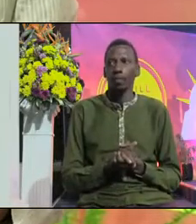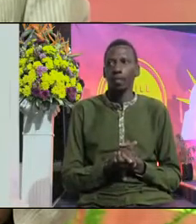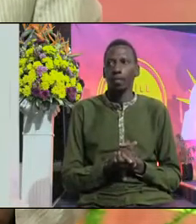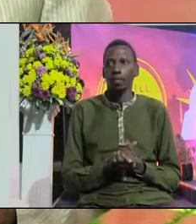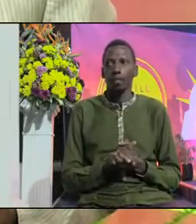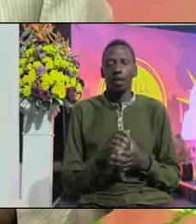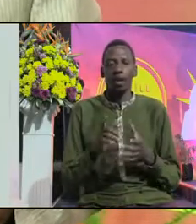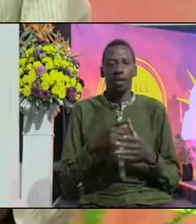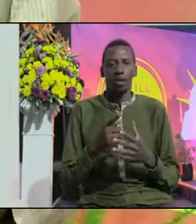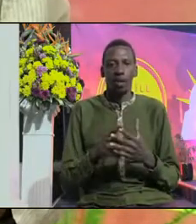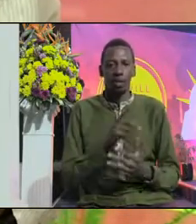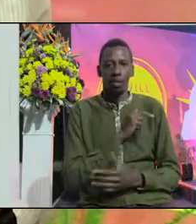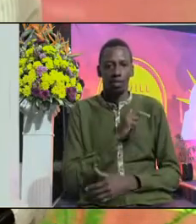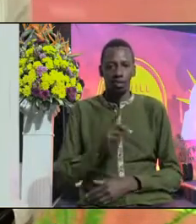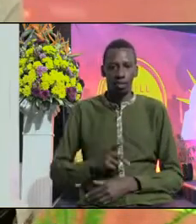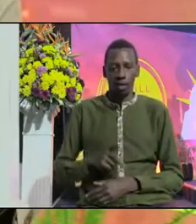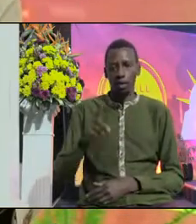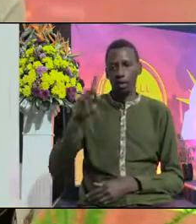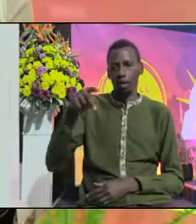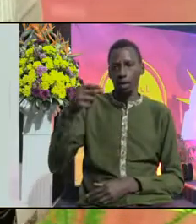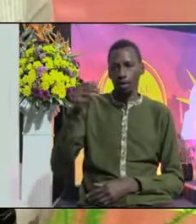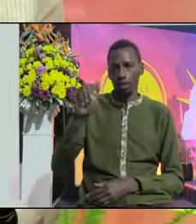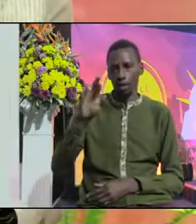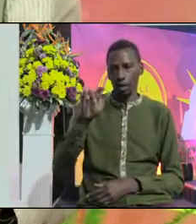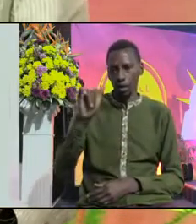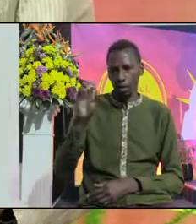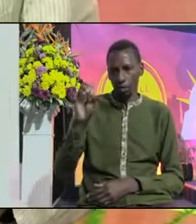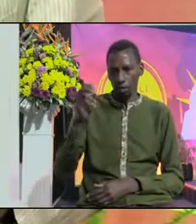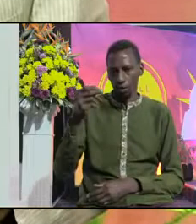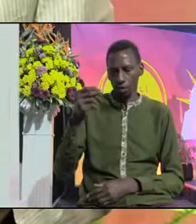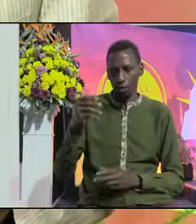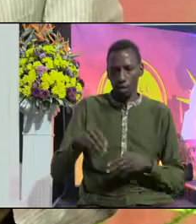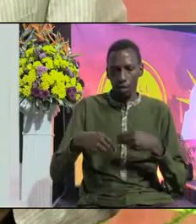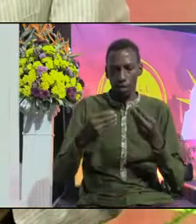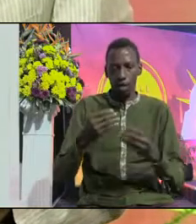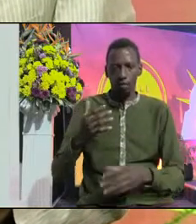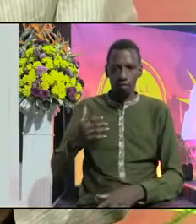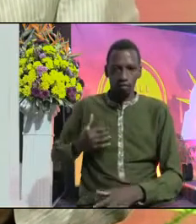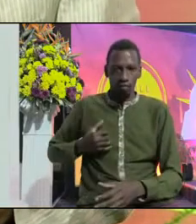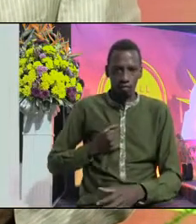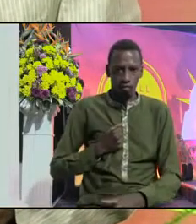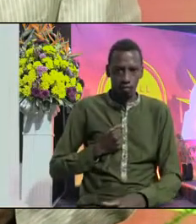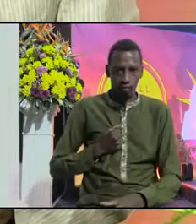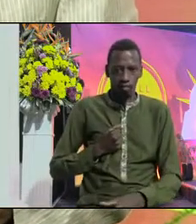45 to 52. Then Pharaoh gave Joseph a new name,